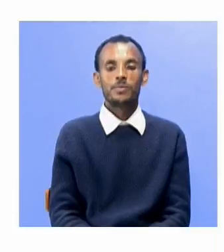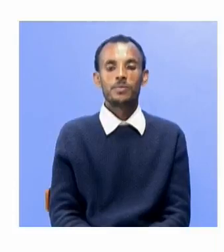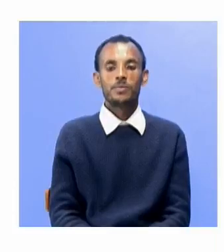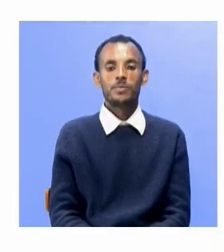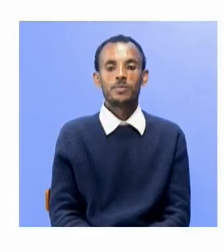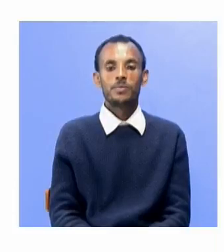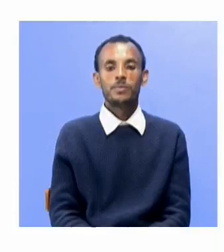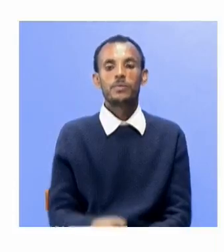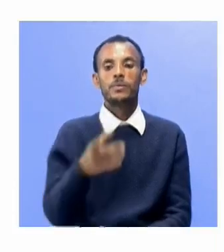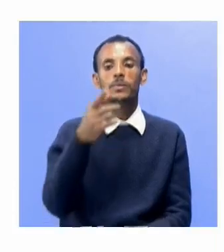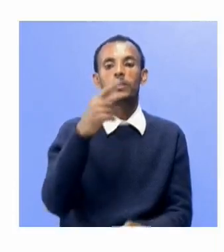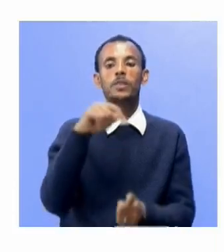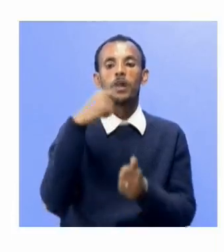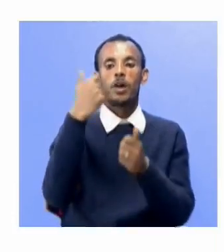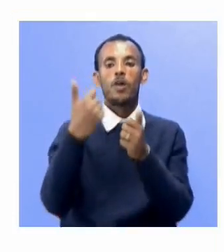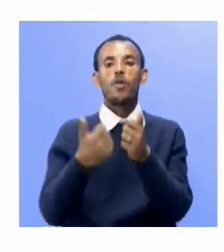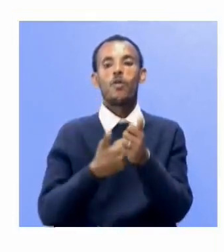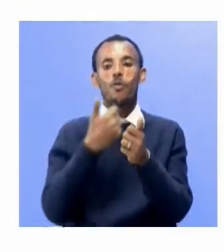The following